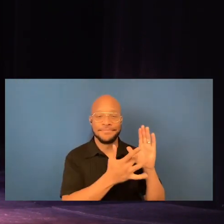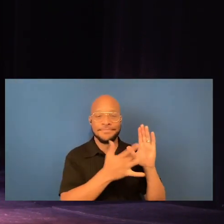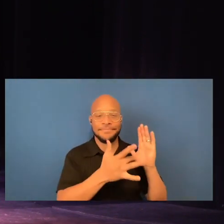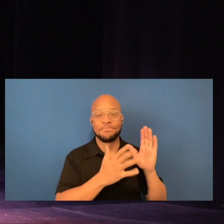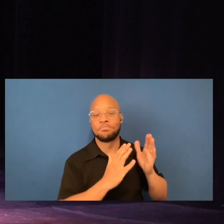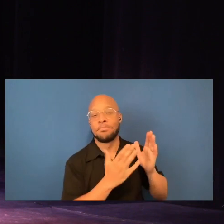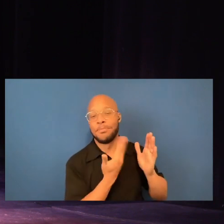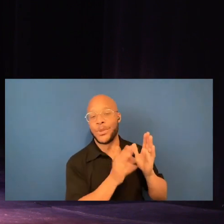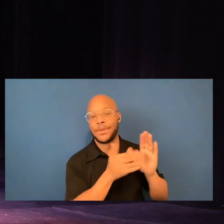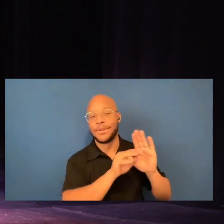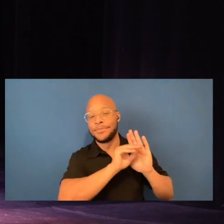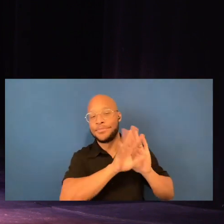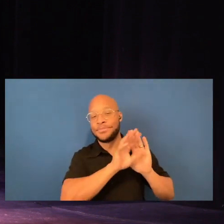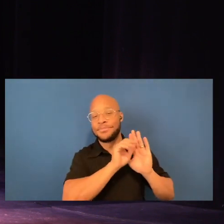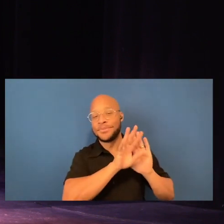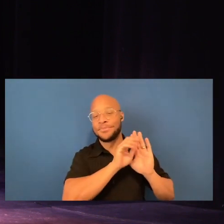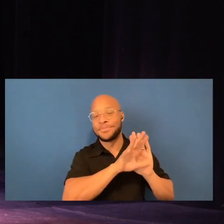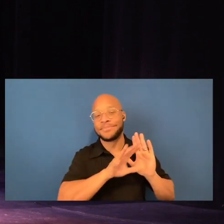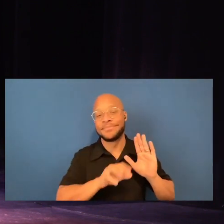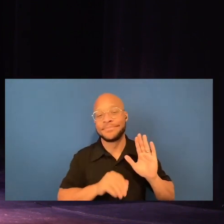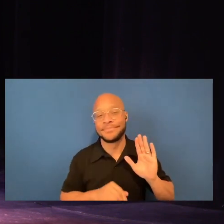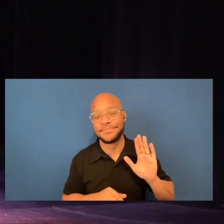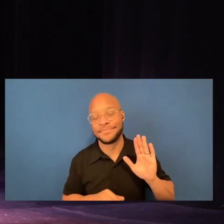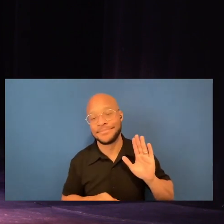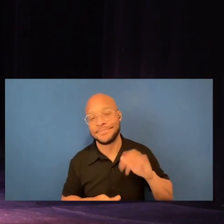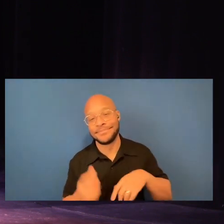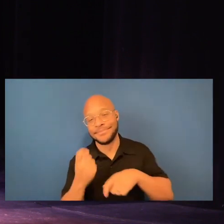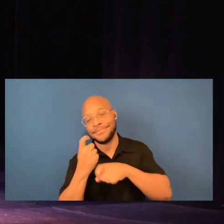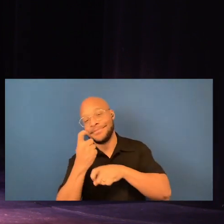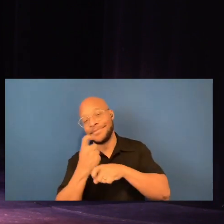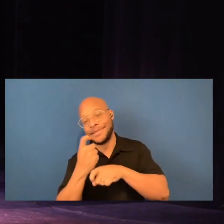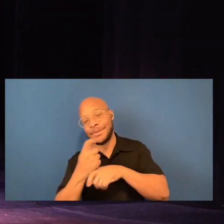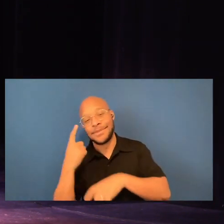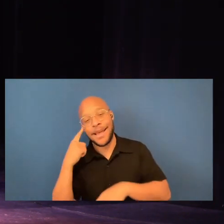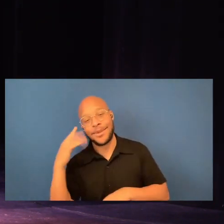Oh, that's what that one was. Oh, this is the one I wanted to play.